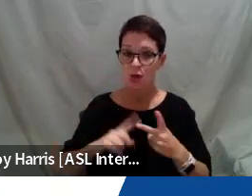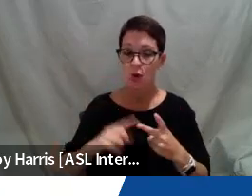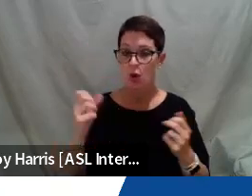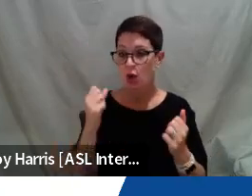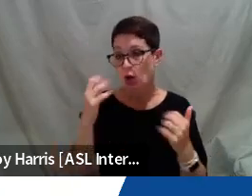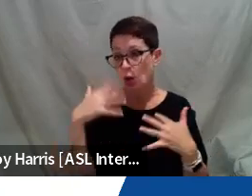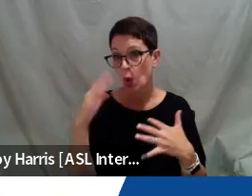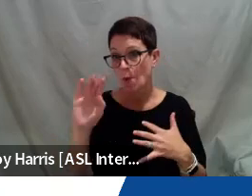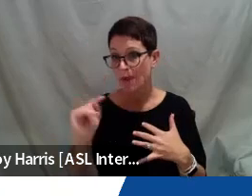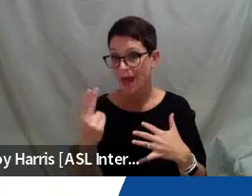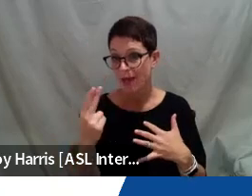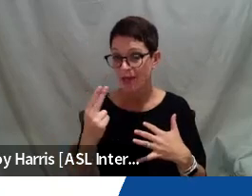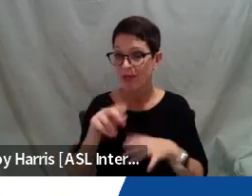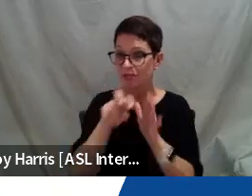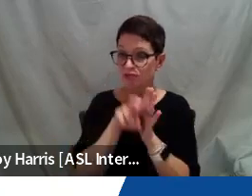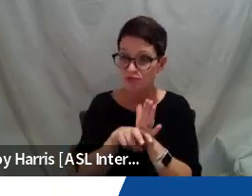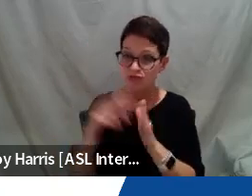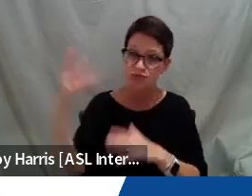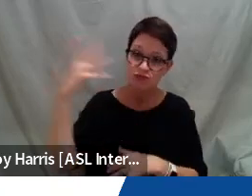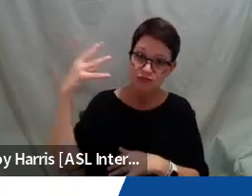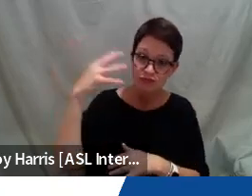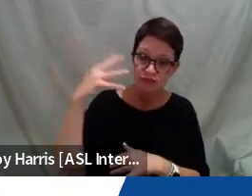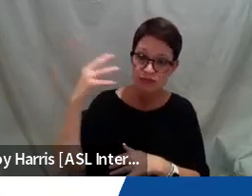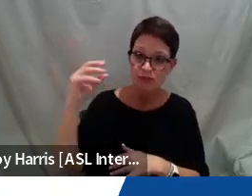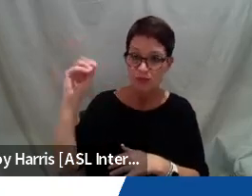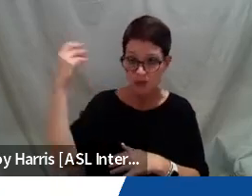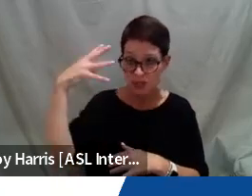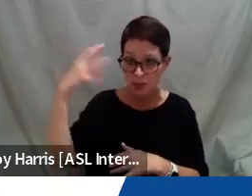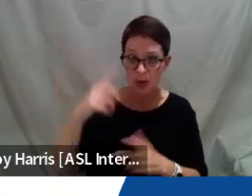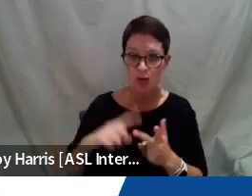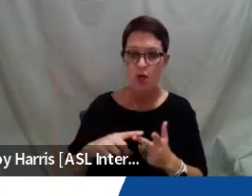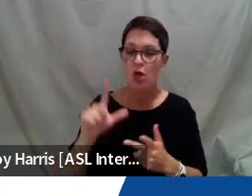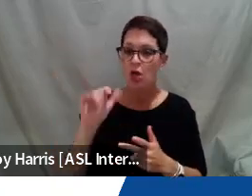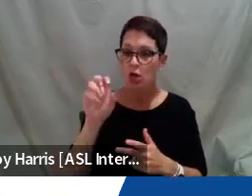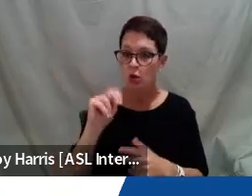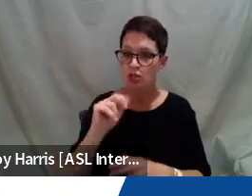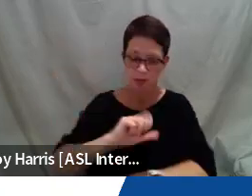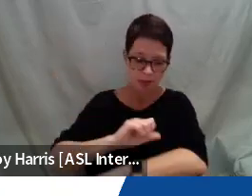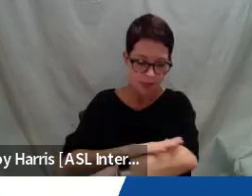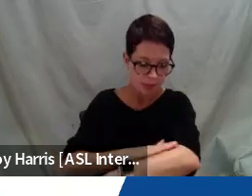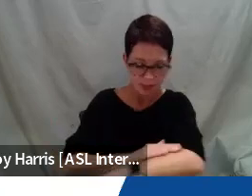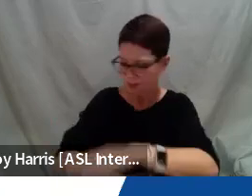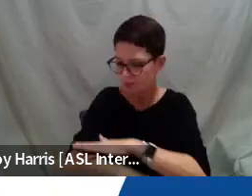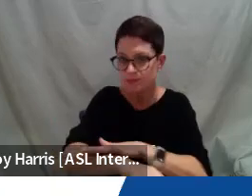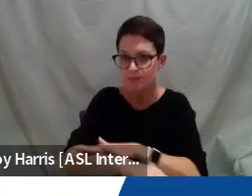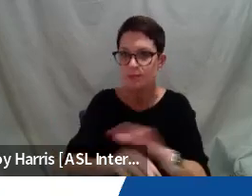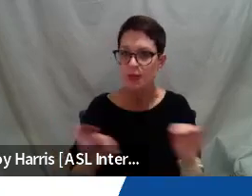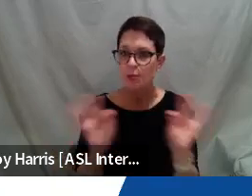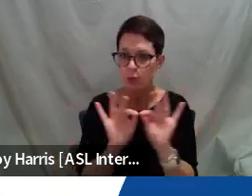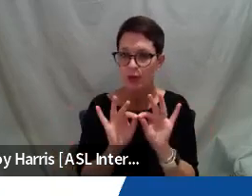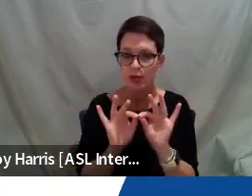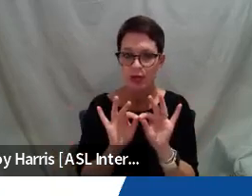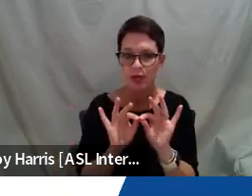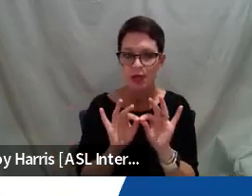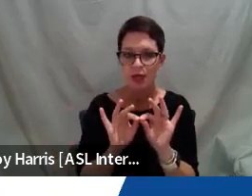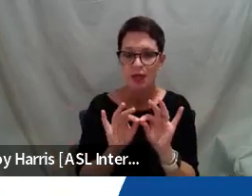cold bath. Put moisturizing lotion on the sunburn areas. And it's really important to